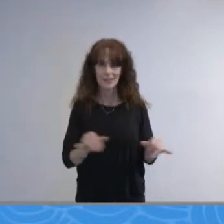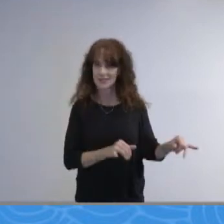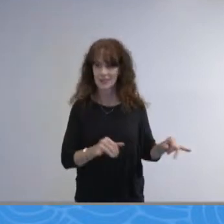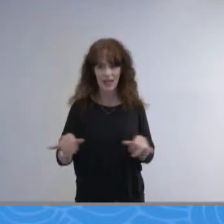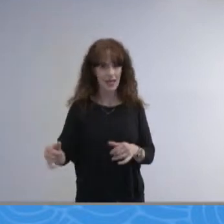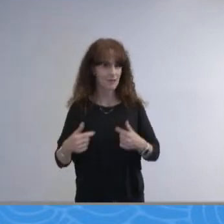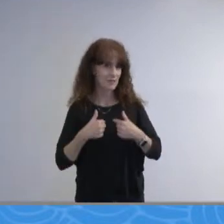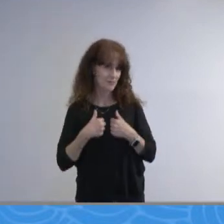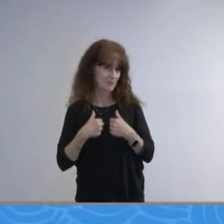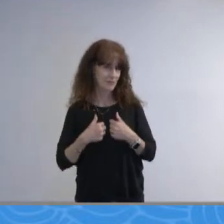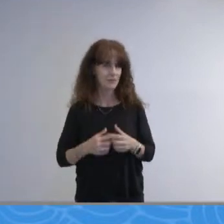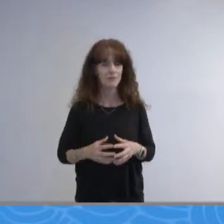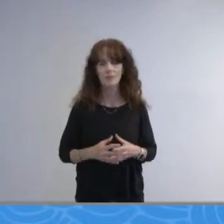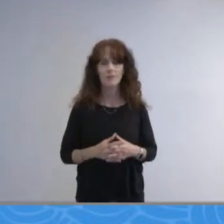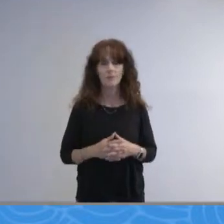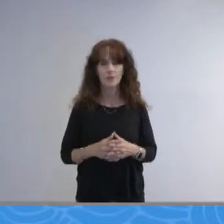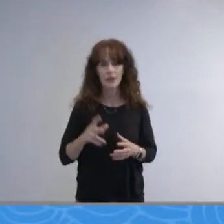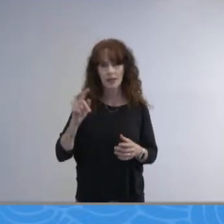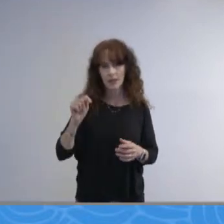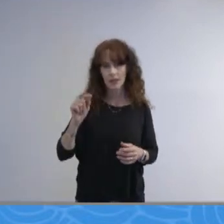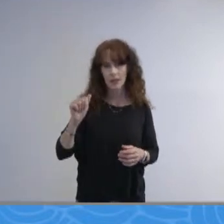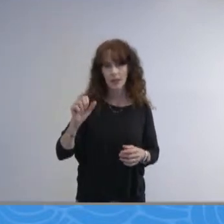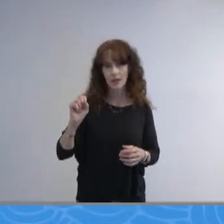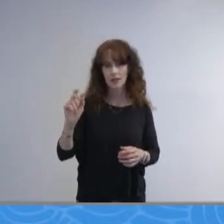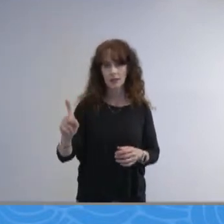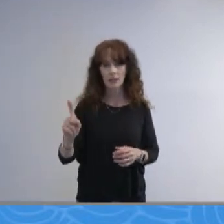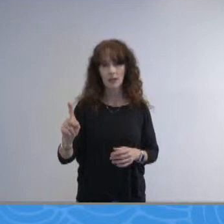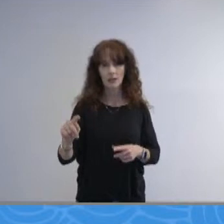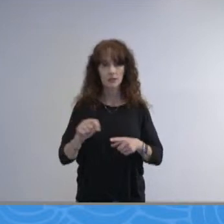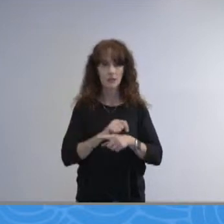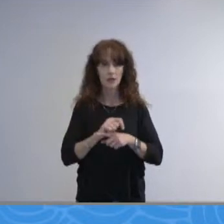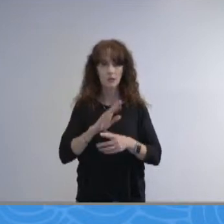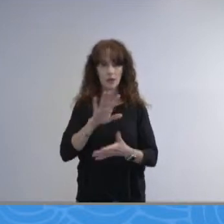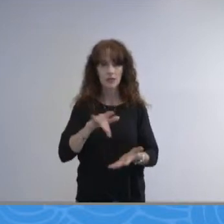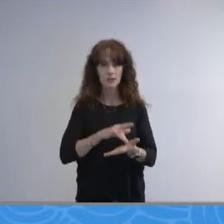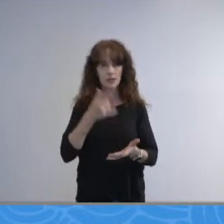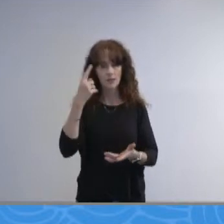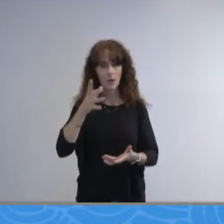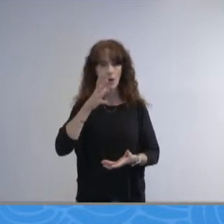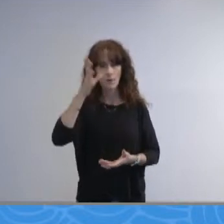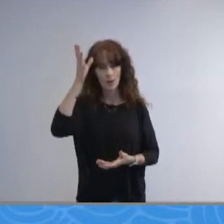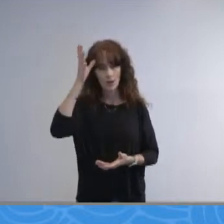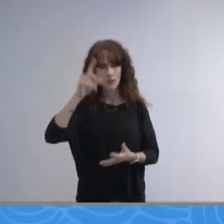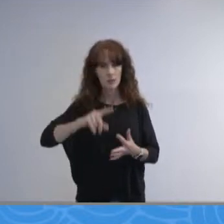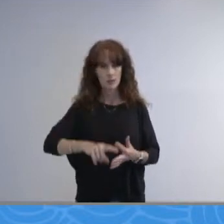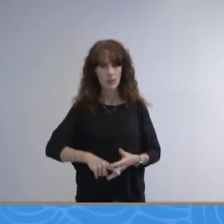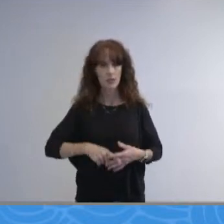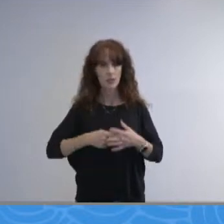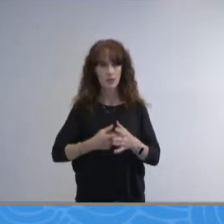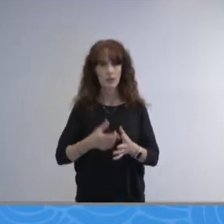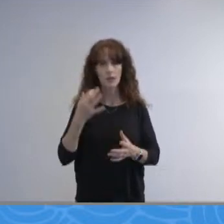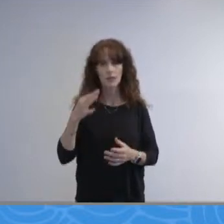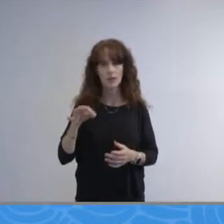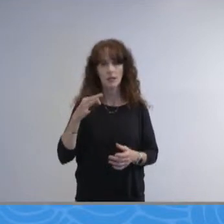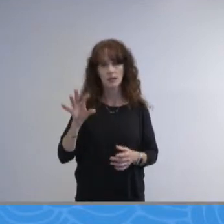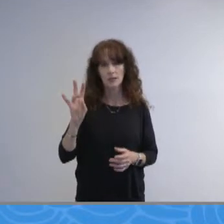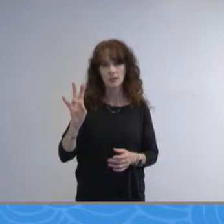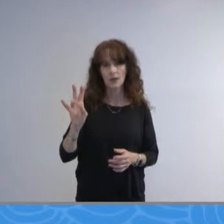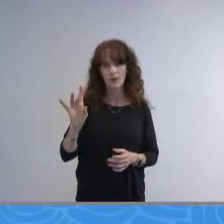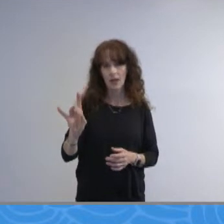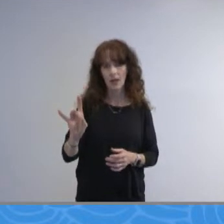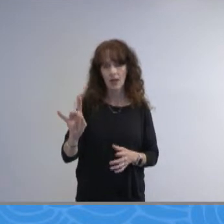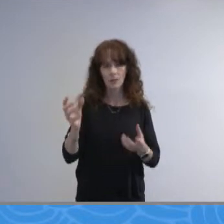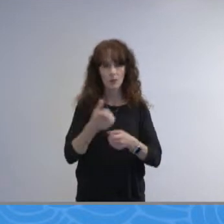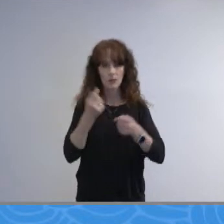shoes. TASK is a training center for parents that started in 1978. So now